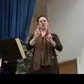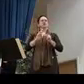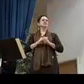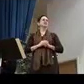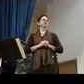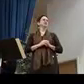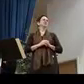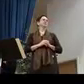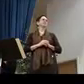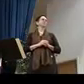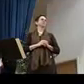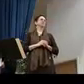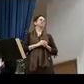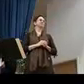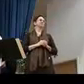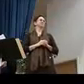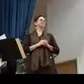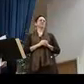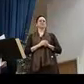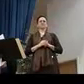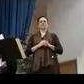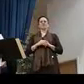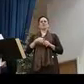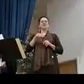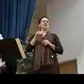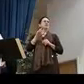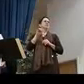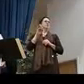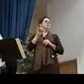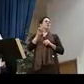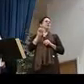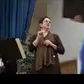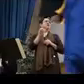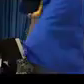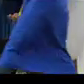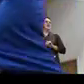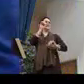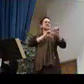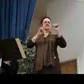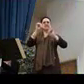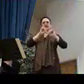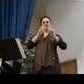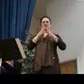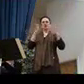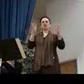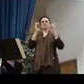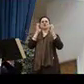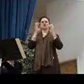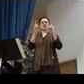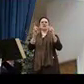Jordan Elaine Rose, Associate of Science, General Education, honors.